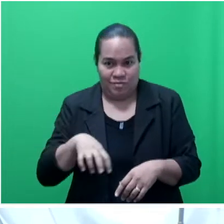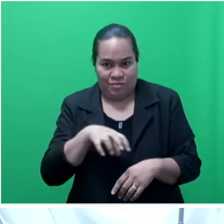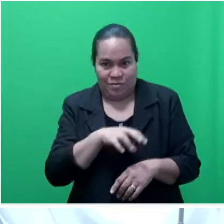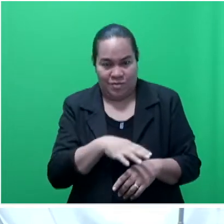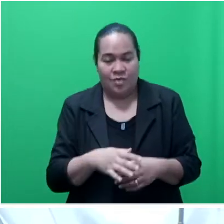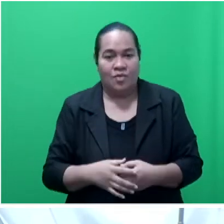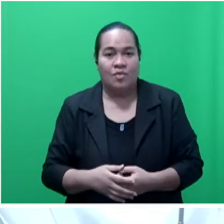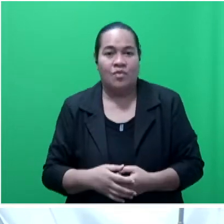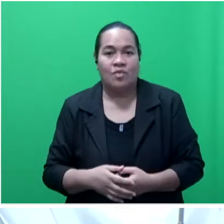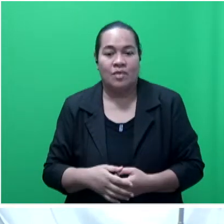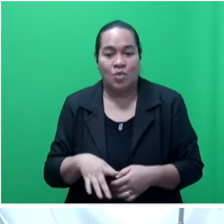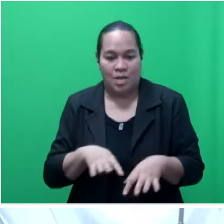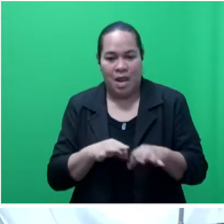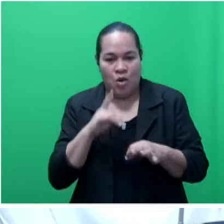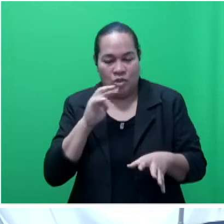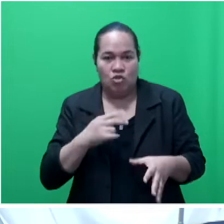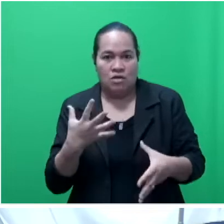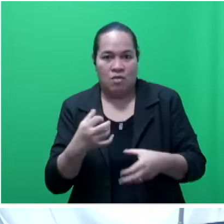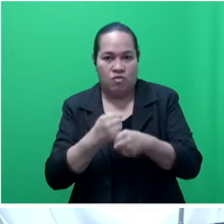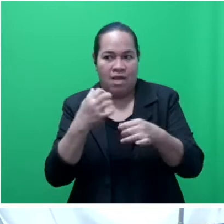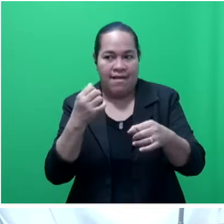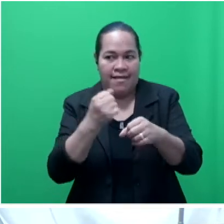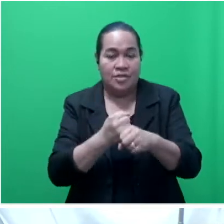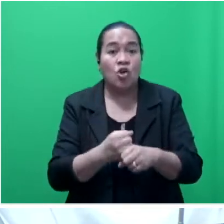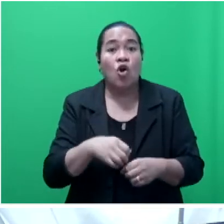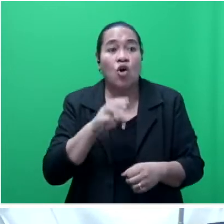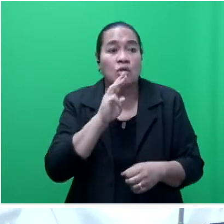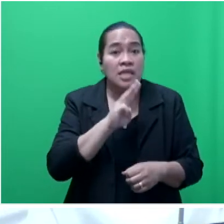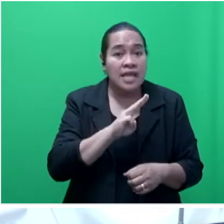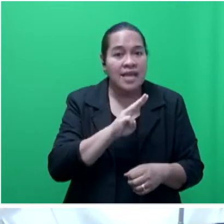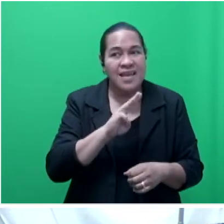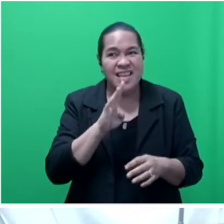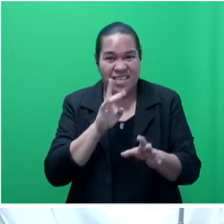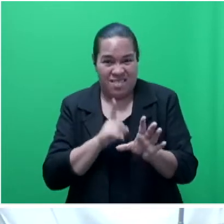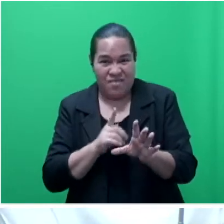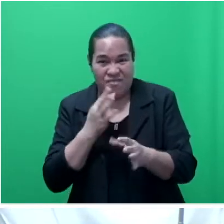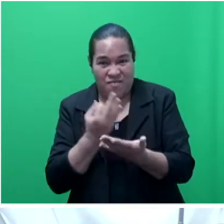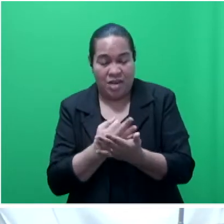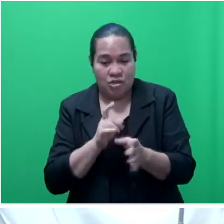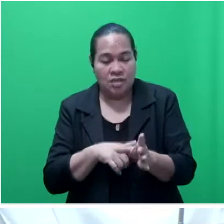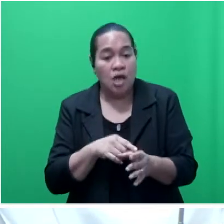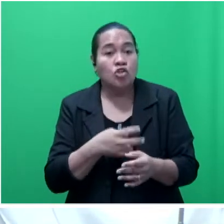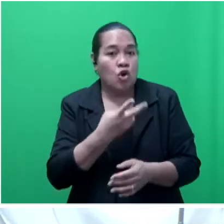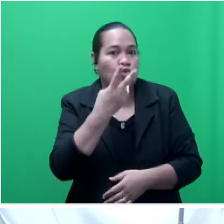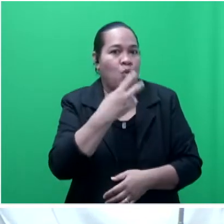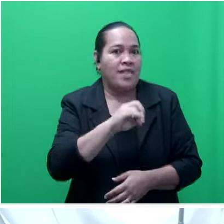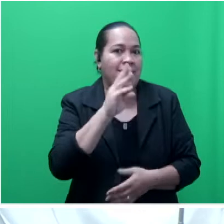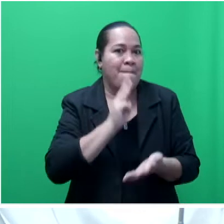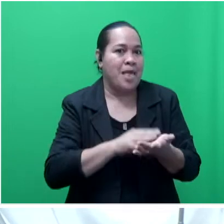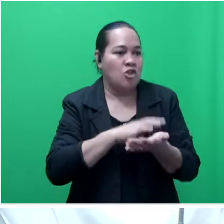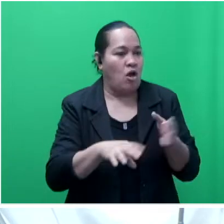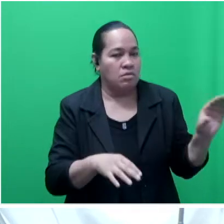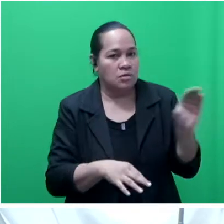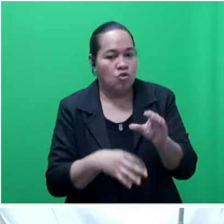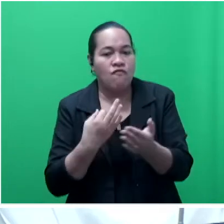be upgraded, sir. During the next 3 financial years, sir, the Fijian government will be allocating more than $20 million to fund a total